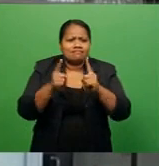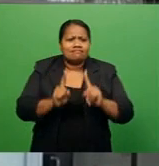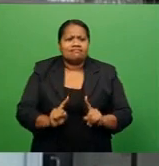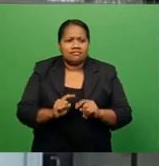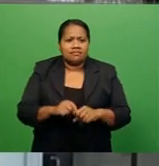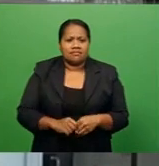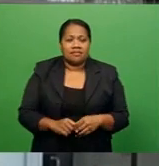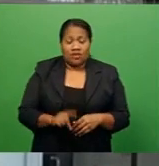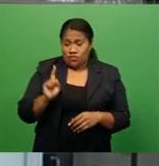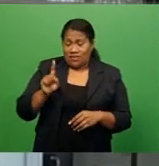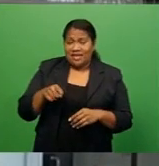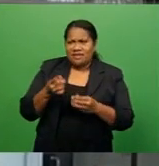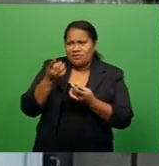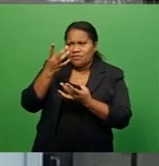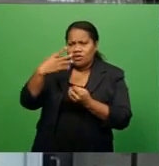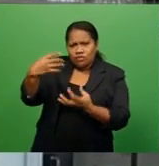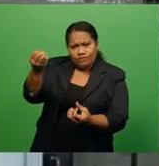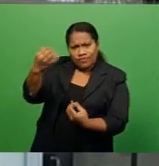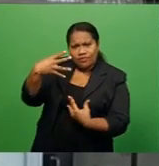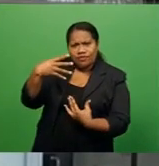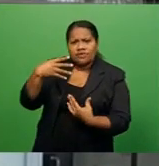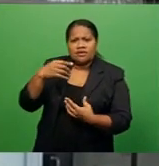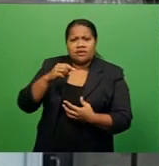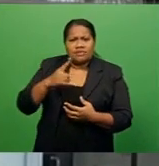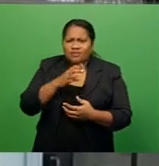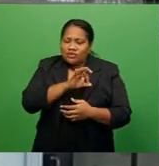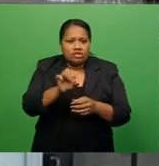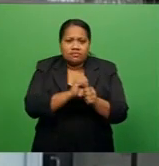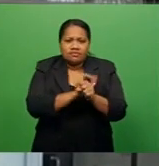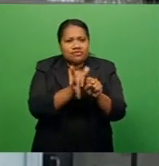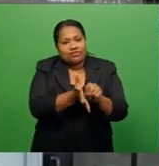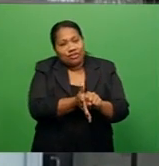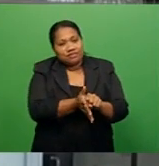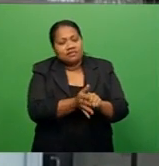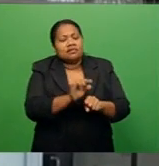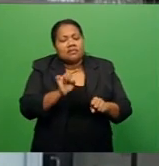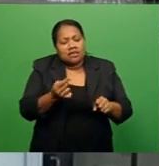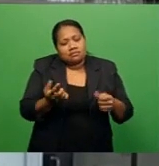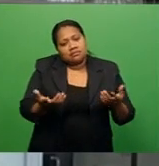we got initially, that it was not COVID related. But again,